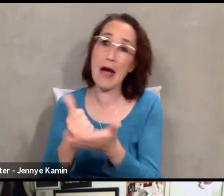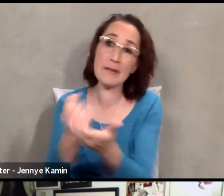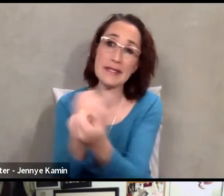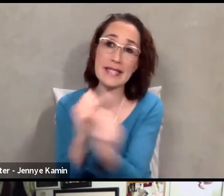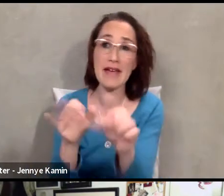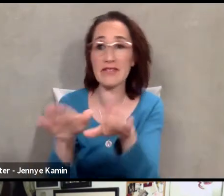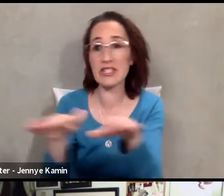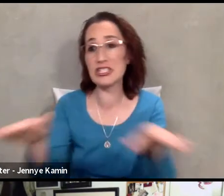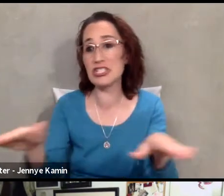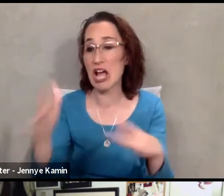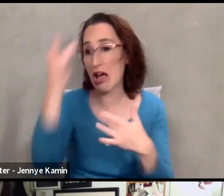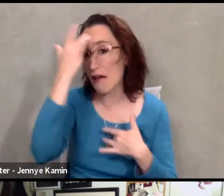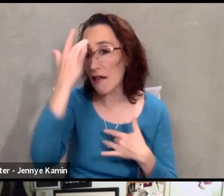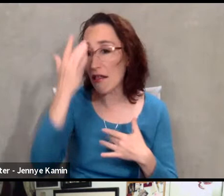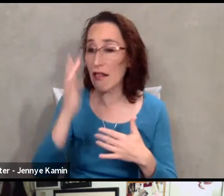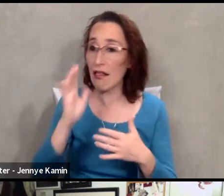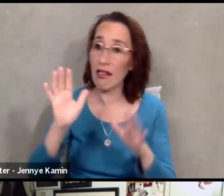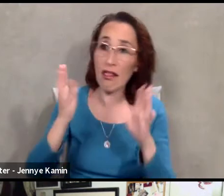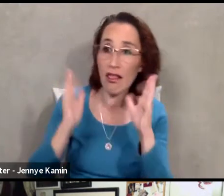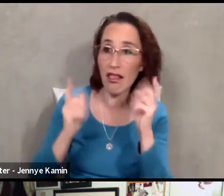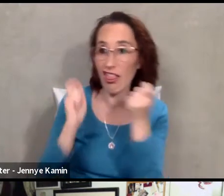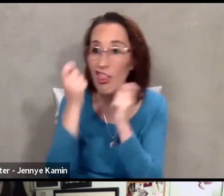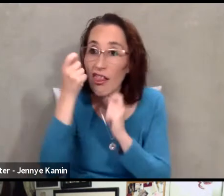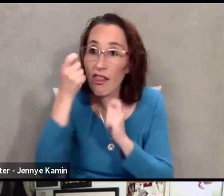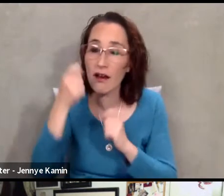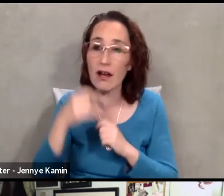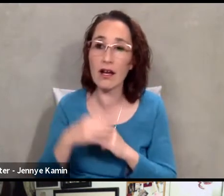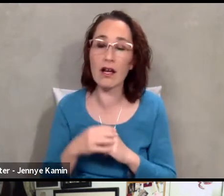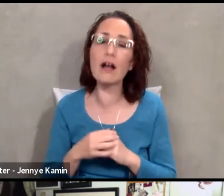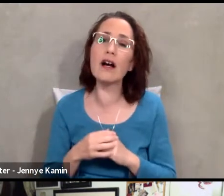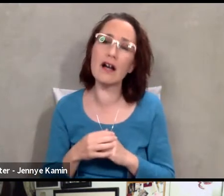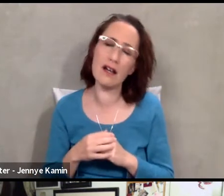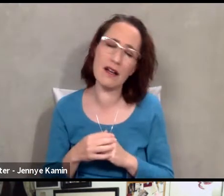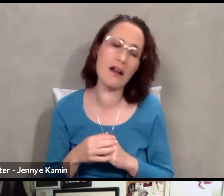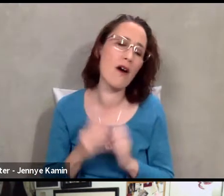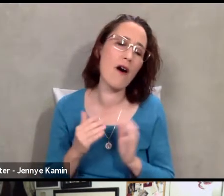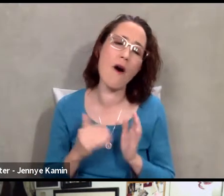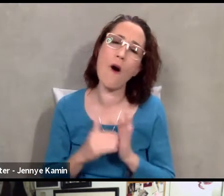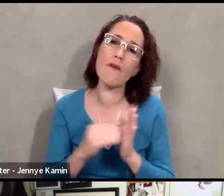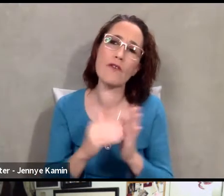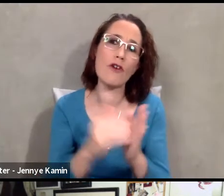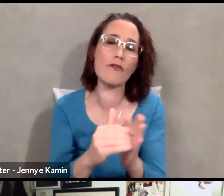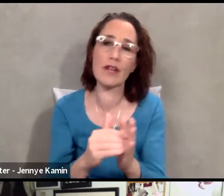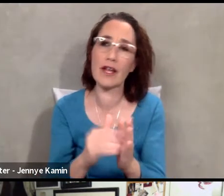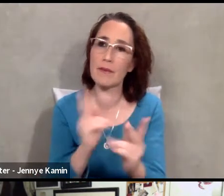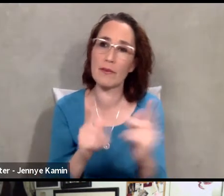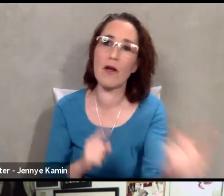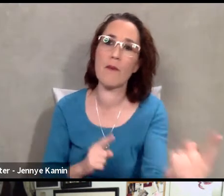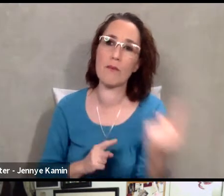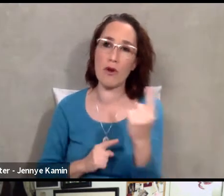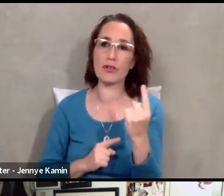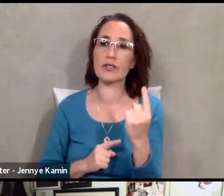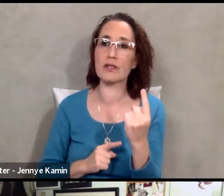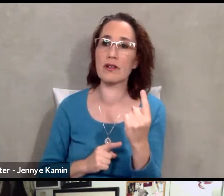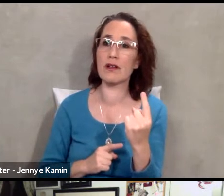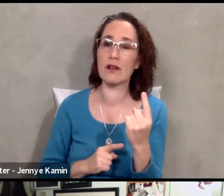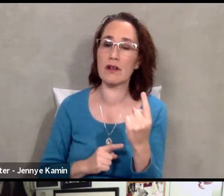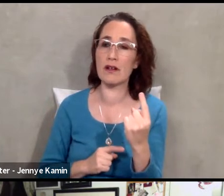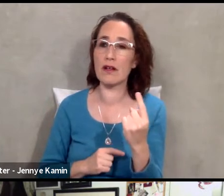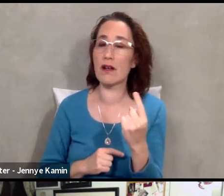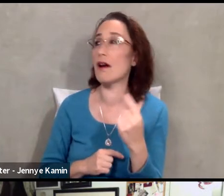And we've all been accosted on the street more times than we could count, with people saying really horrible